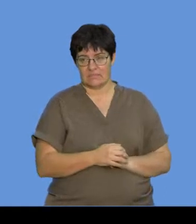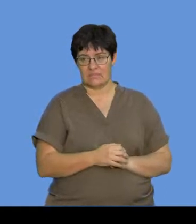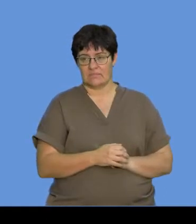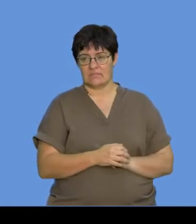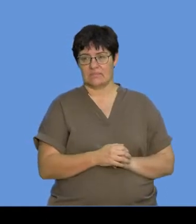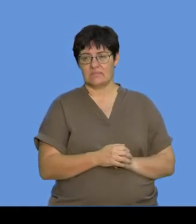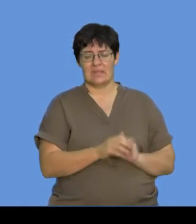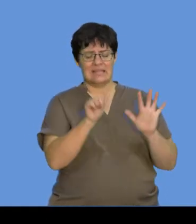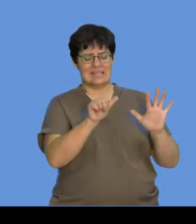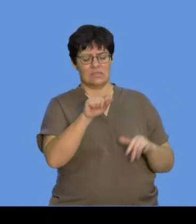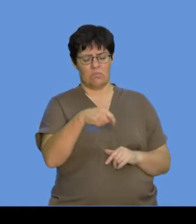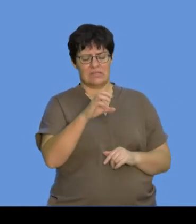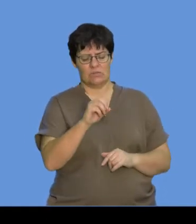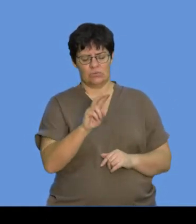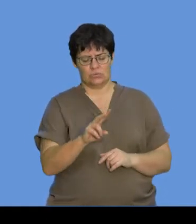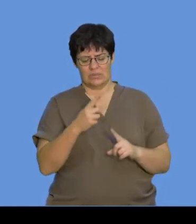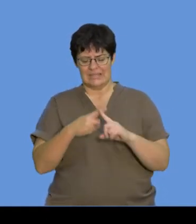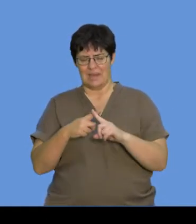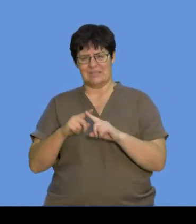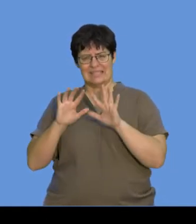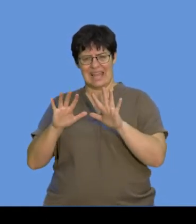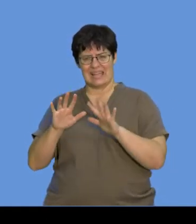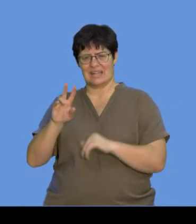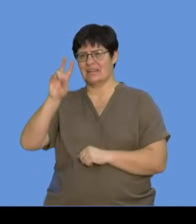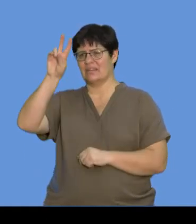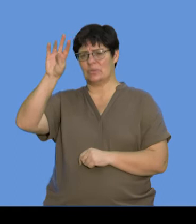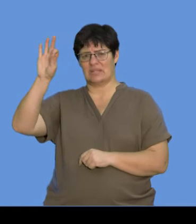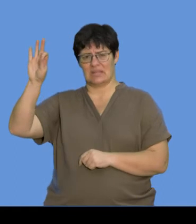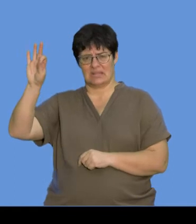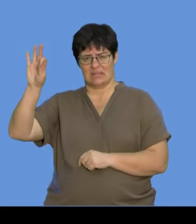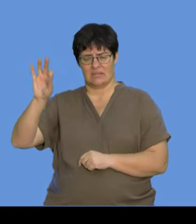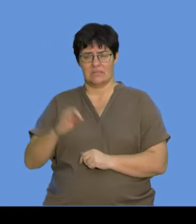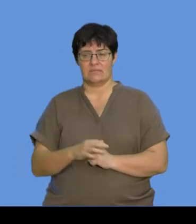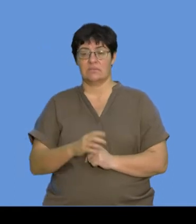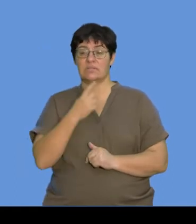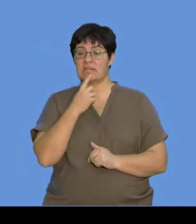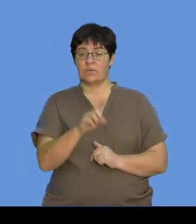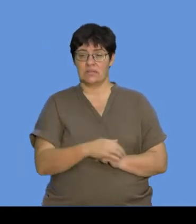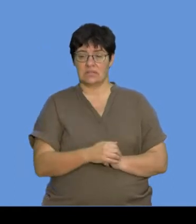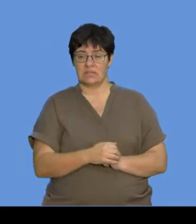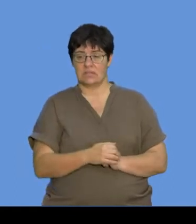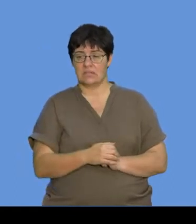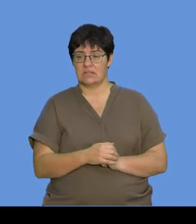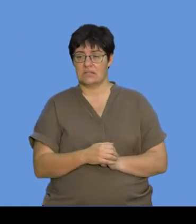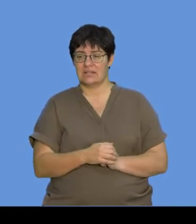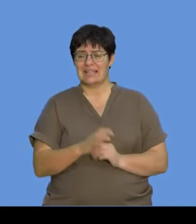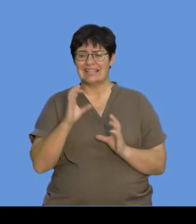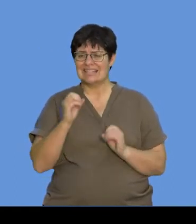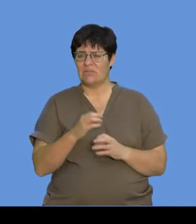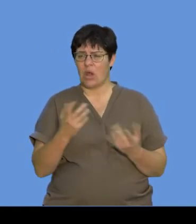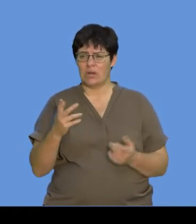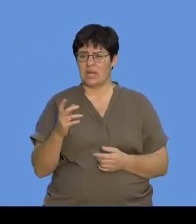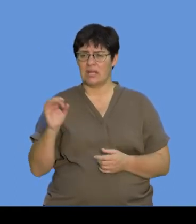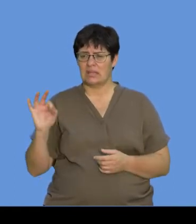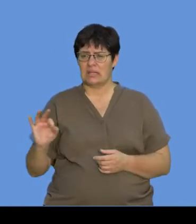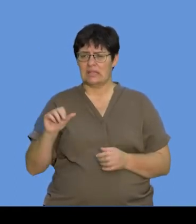this down. If we say 6,02 times 10 exponent 23, we are actually saying, how many